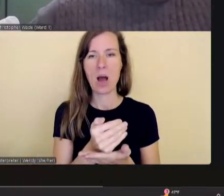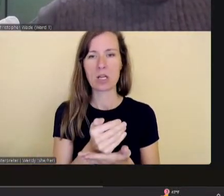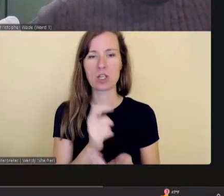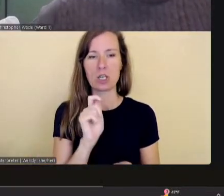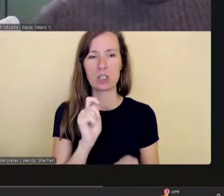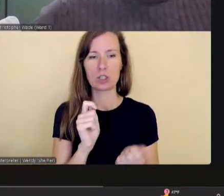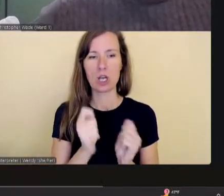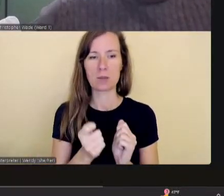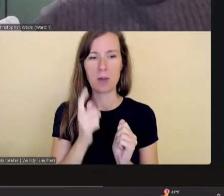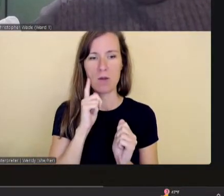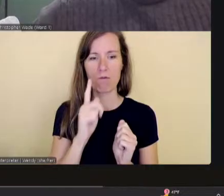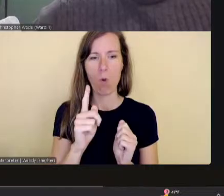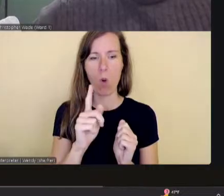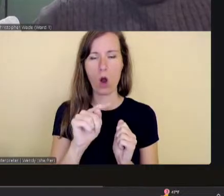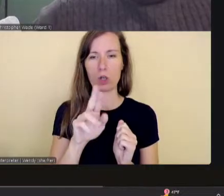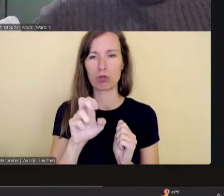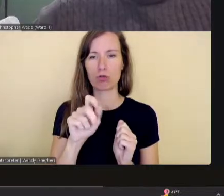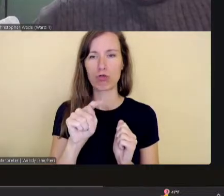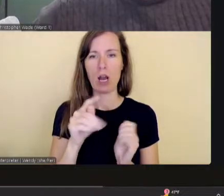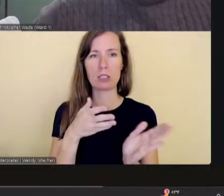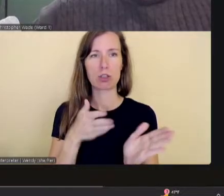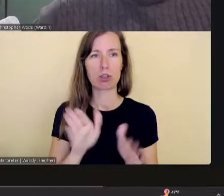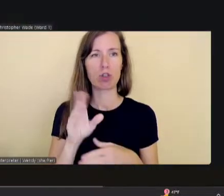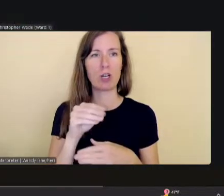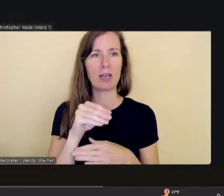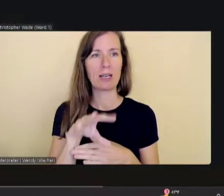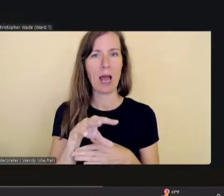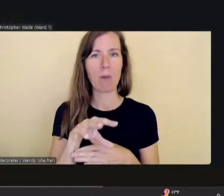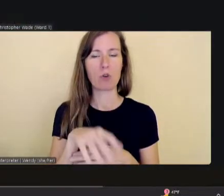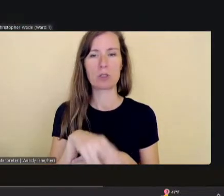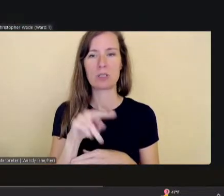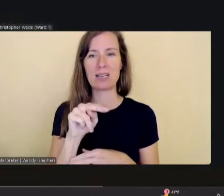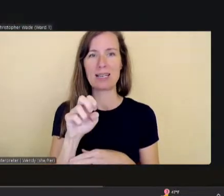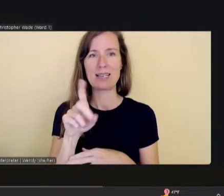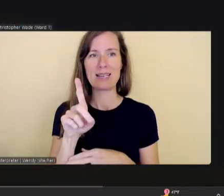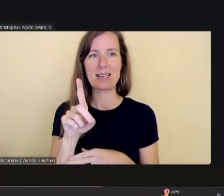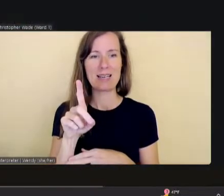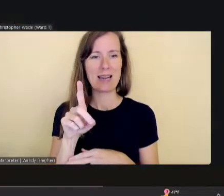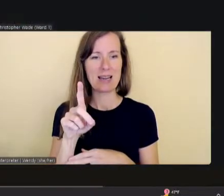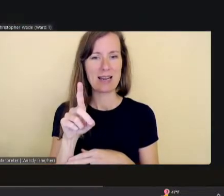Mr. Galloway. Yes, thank you so much. Mayor, what I am